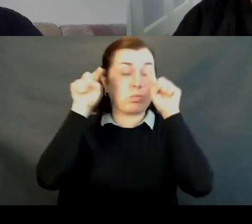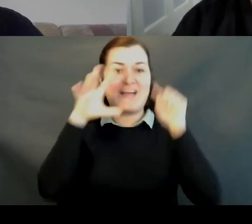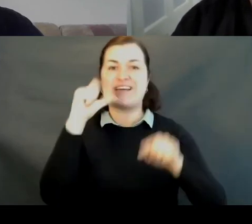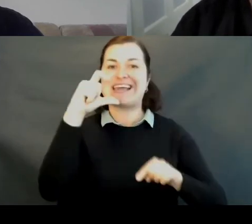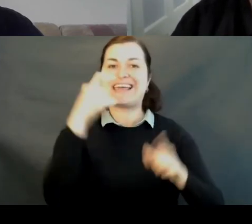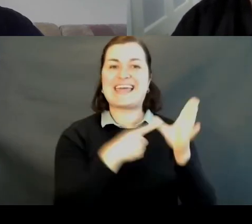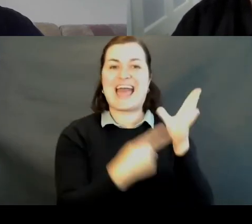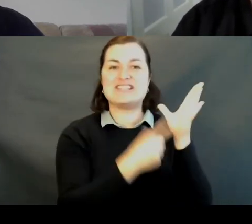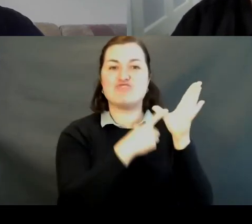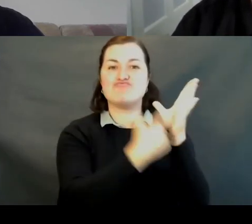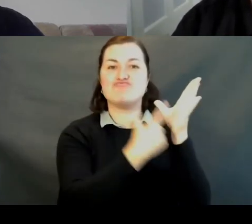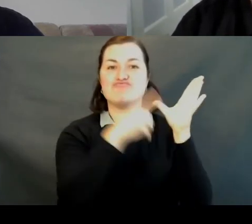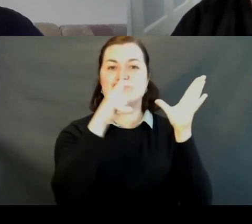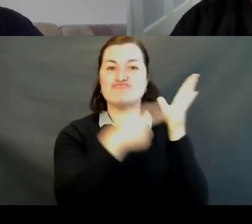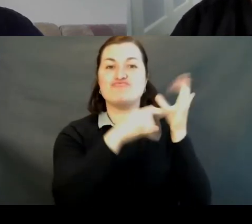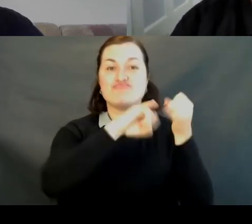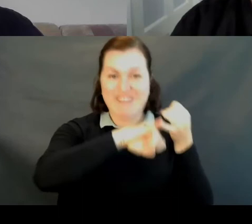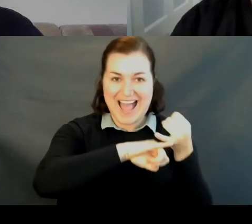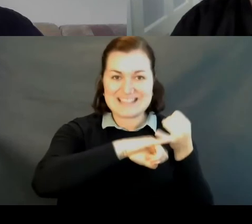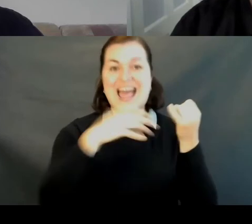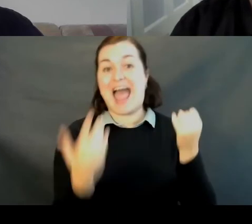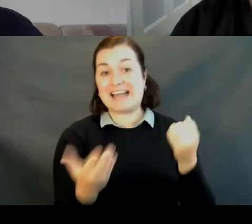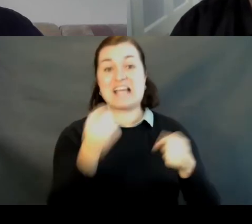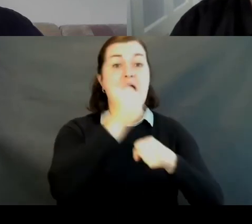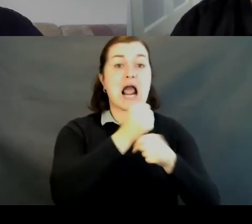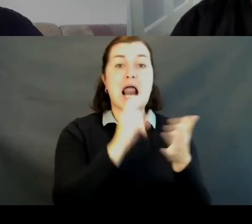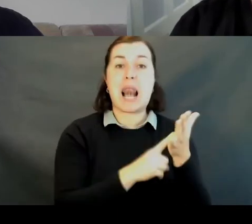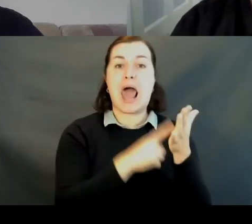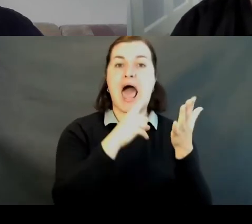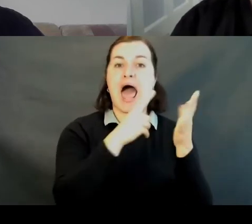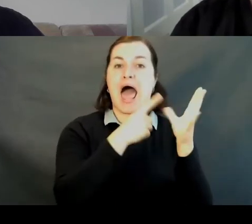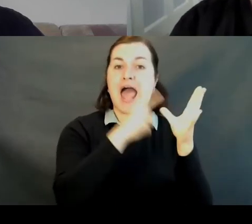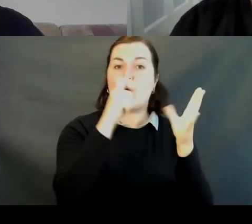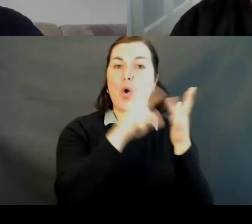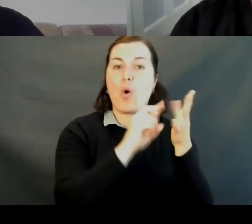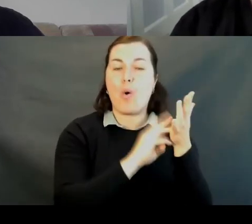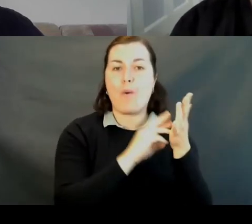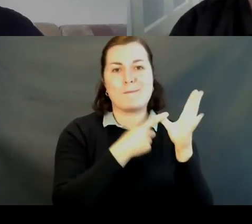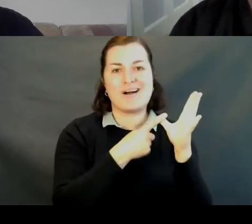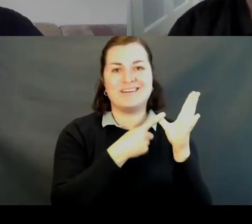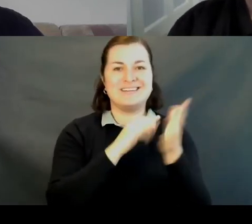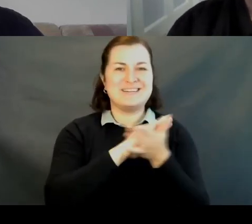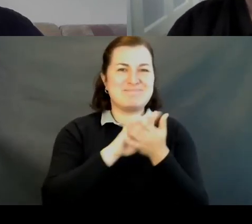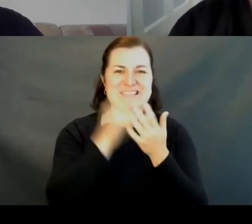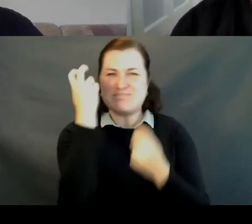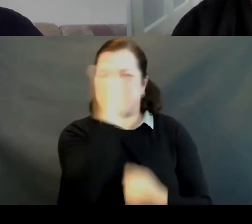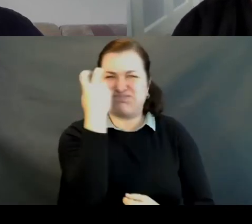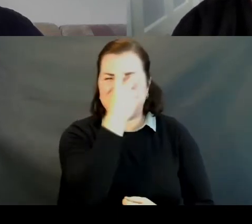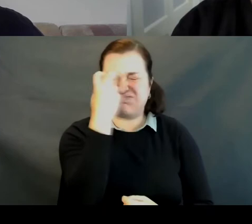and glaucoma, which both go together with making the eyes more blurry and lots of pressure, meaning I have to have lots of eye